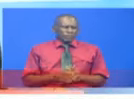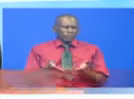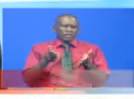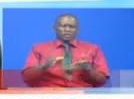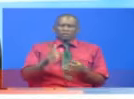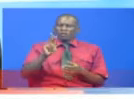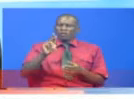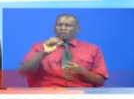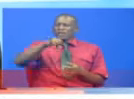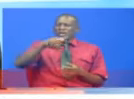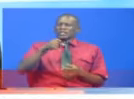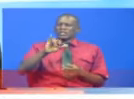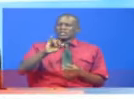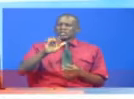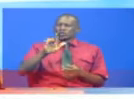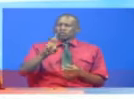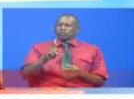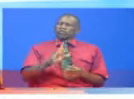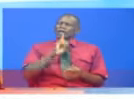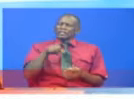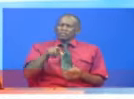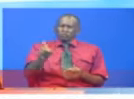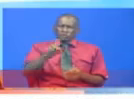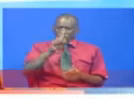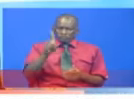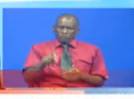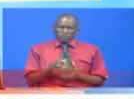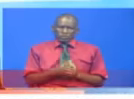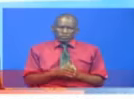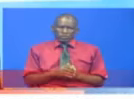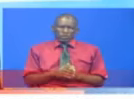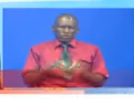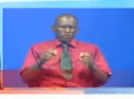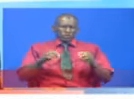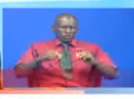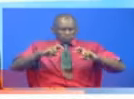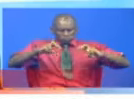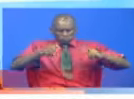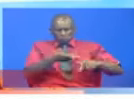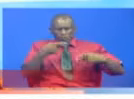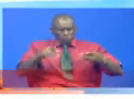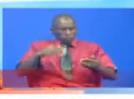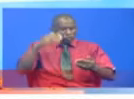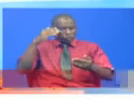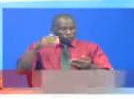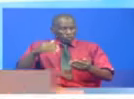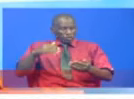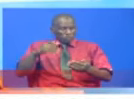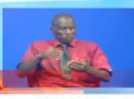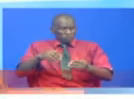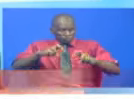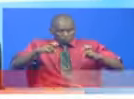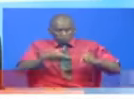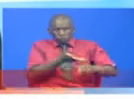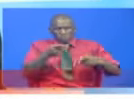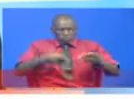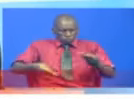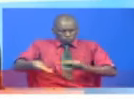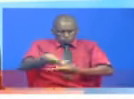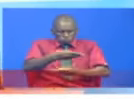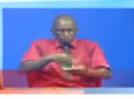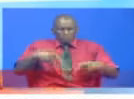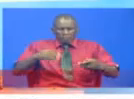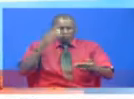just to answer your question, in contact tracing, perhaps, but as I said, I think we are moving on